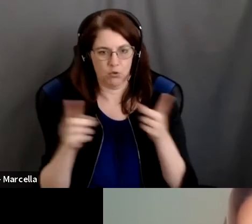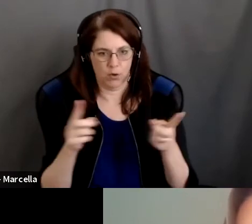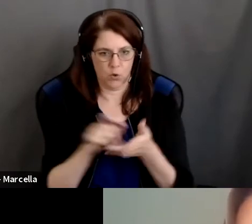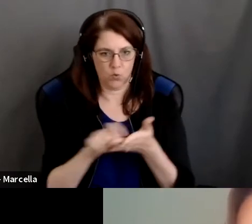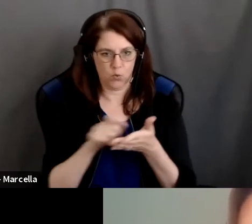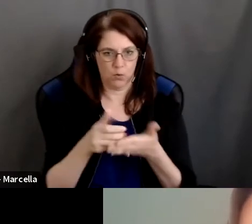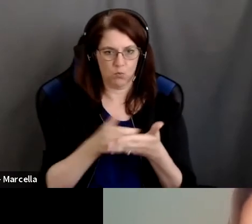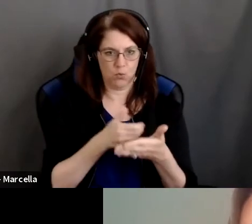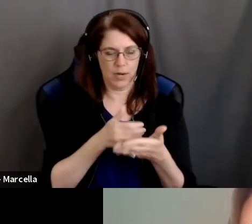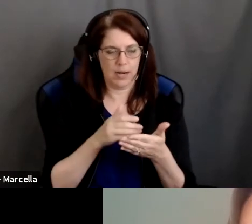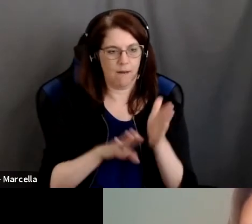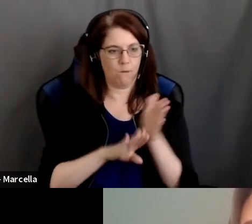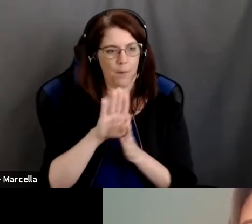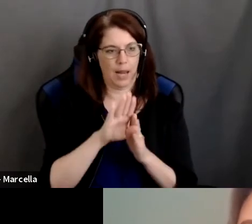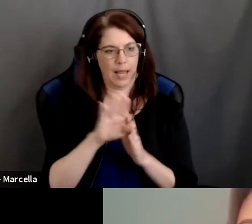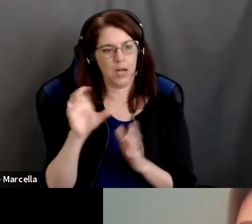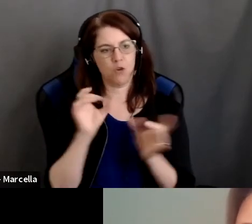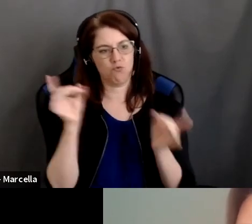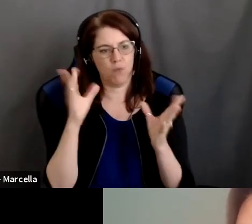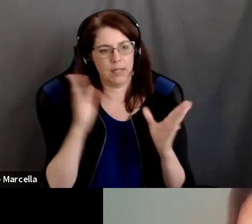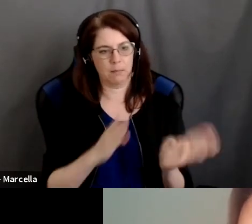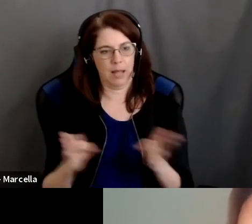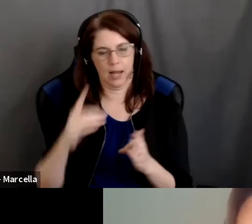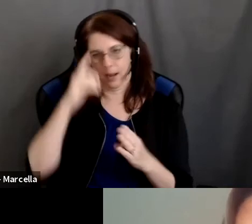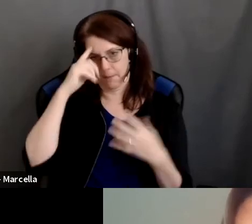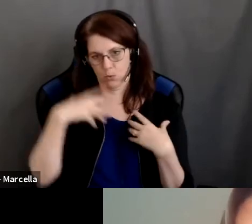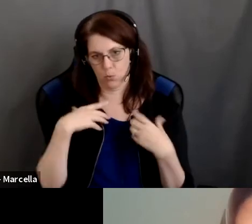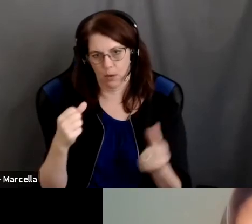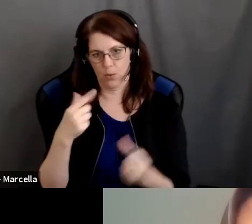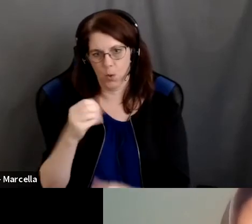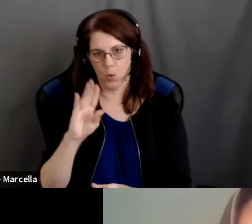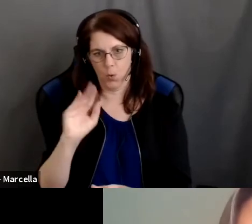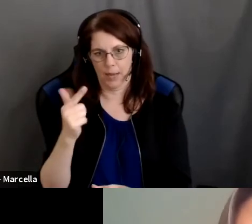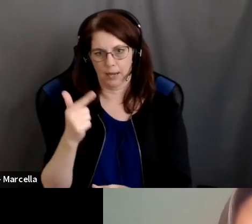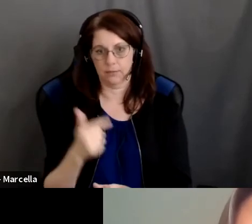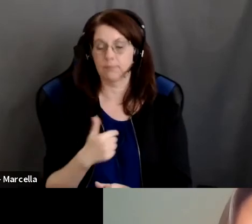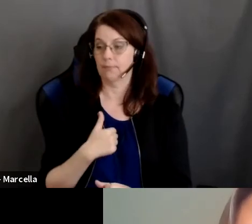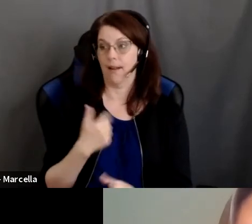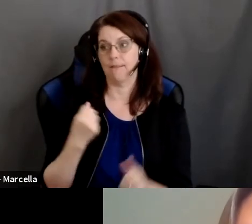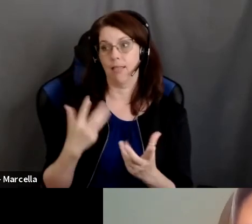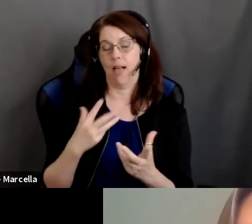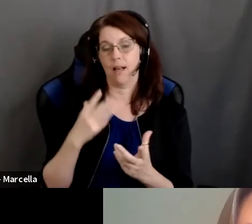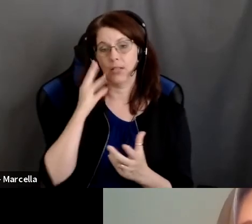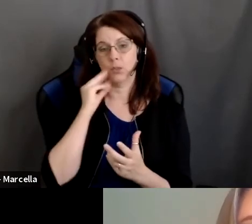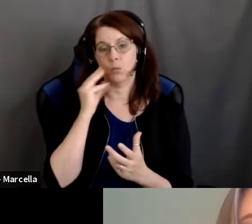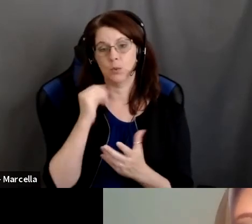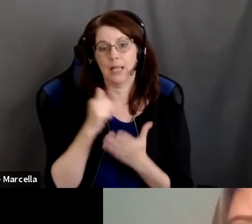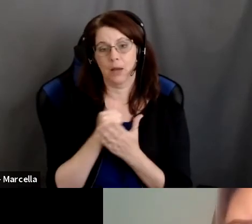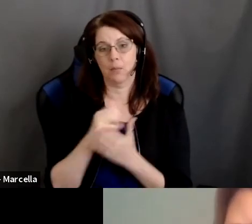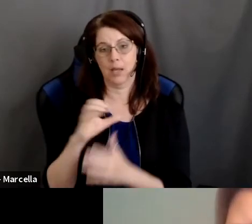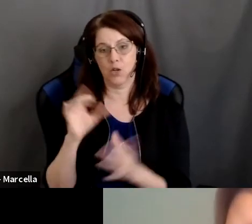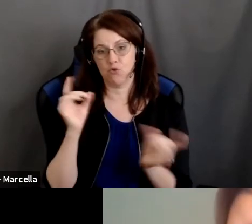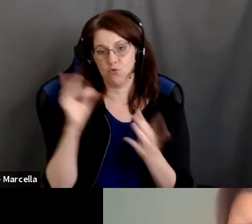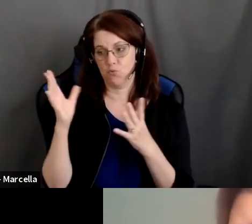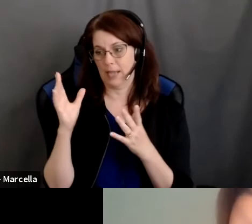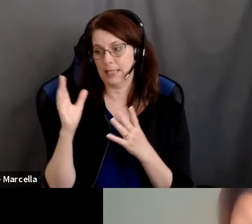or pre-formulated crisis plan, and a mental health go bag. I have a lot of experience helping people develop both crisis plans and mental